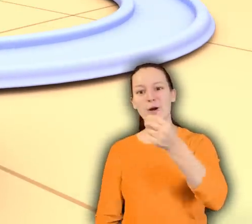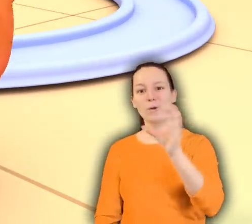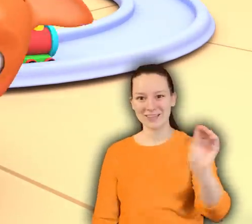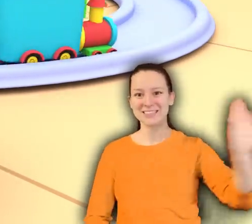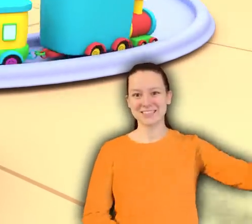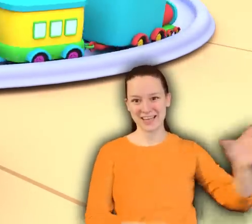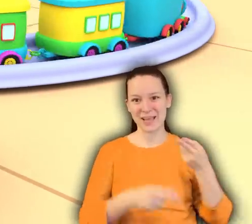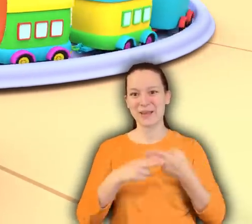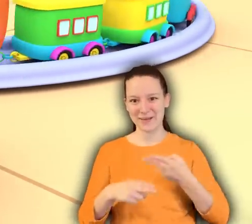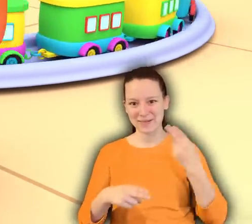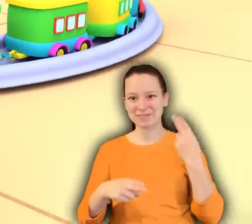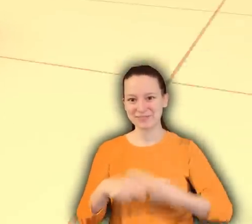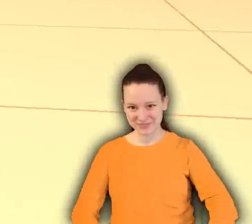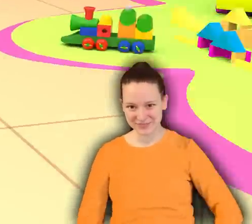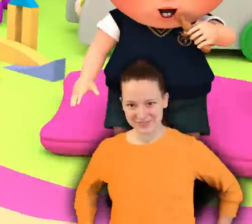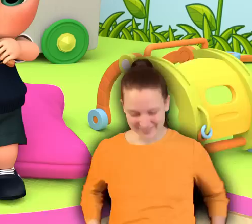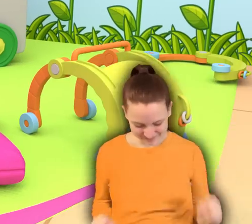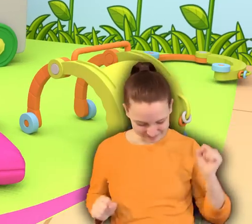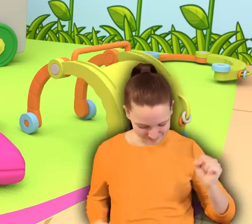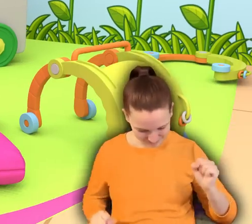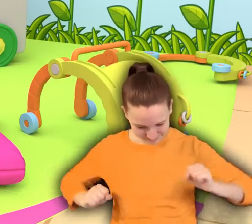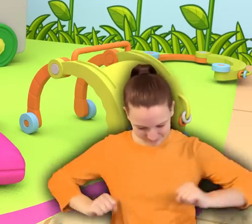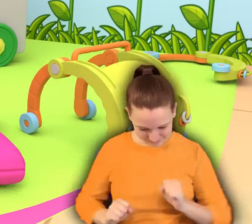and Bingo was his name-o